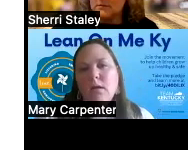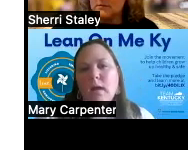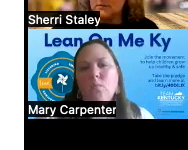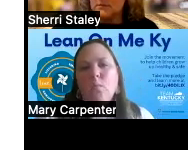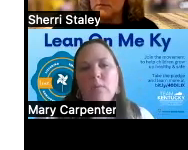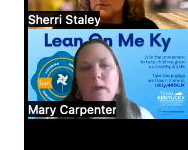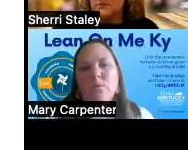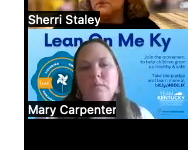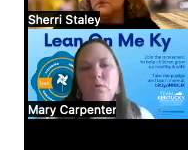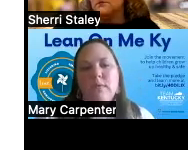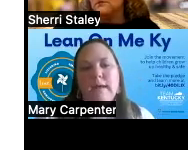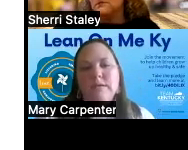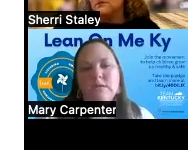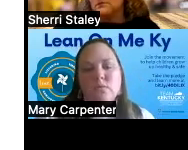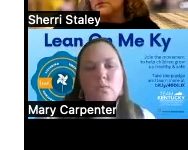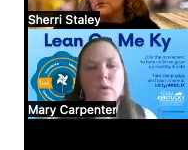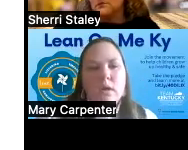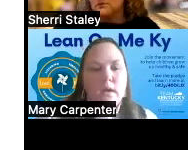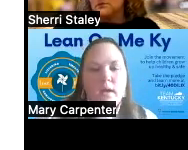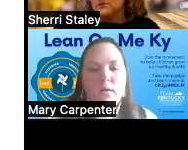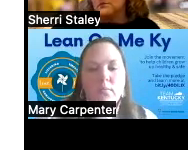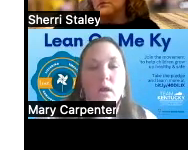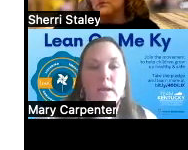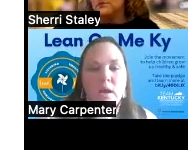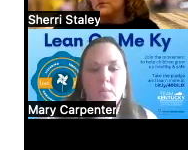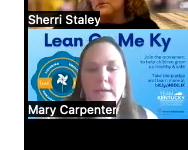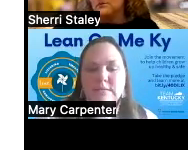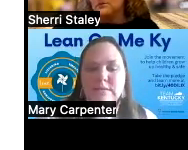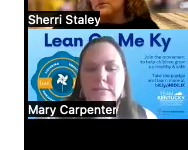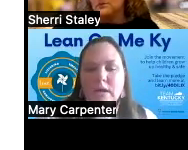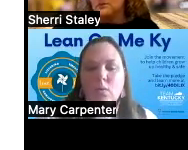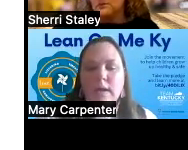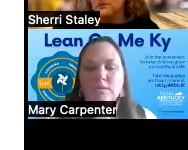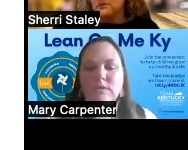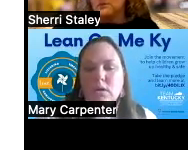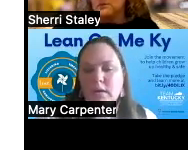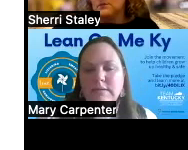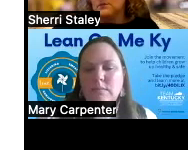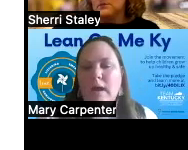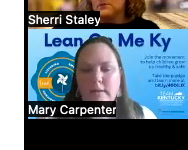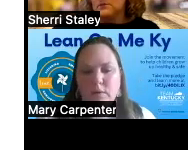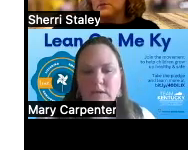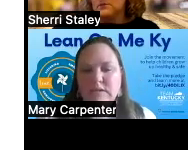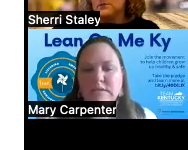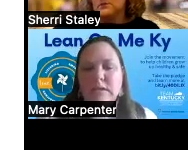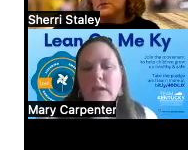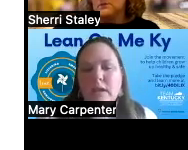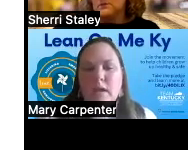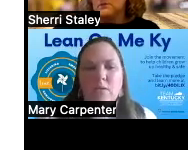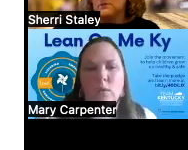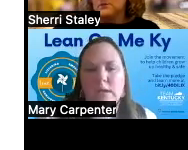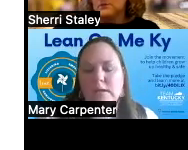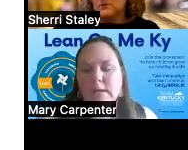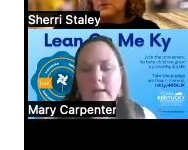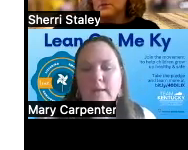care, we were able to move that to our in-home cases. So we actually started in some pilot regions,